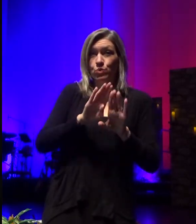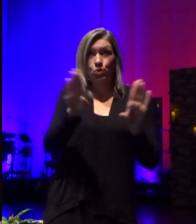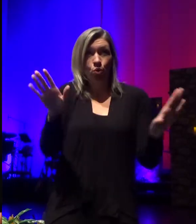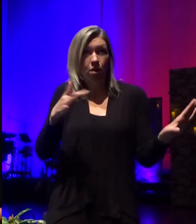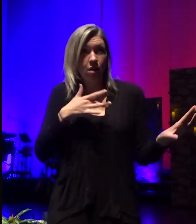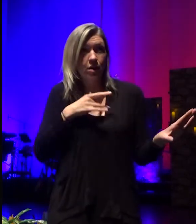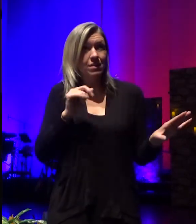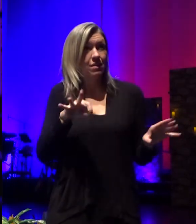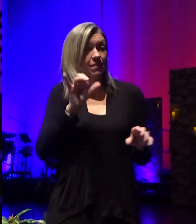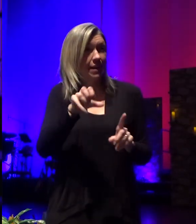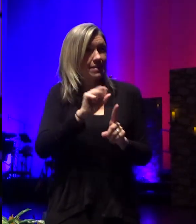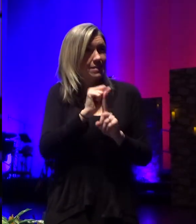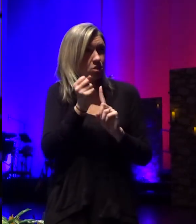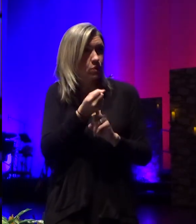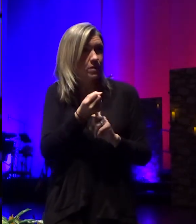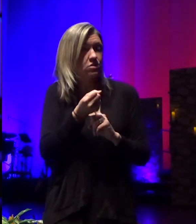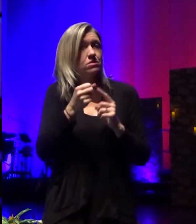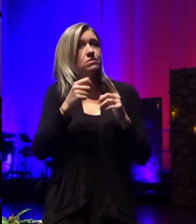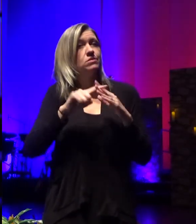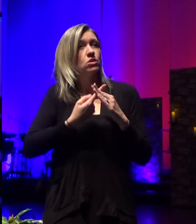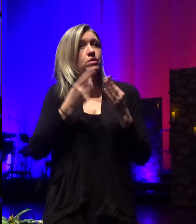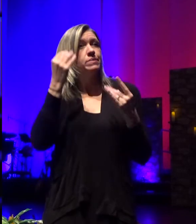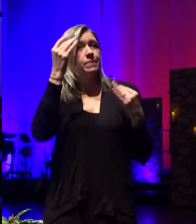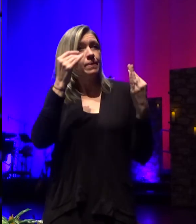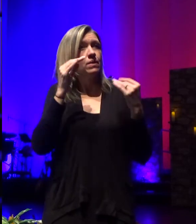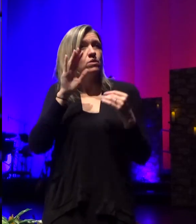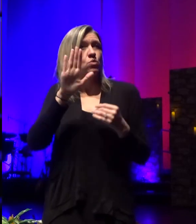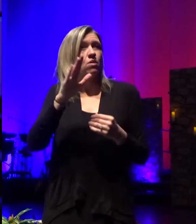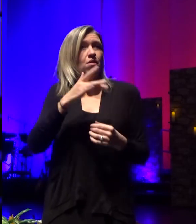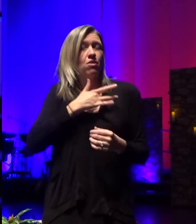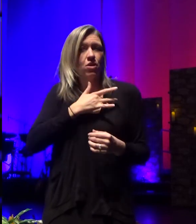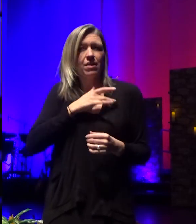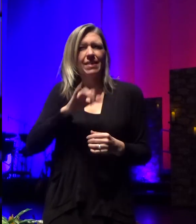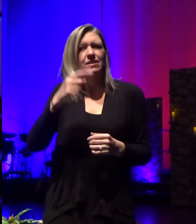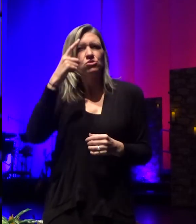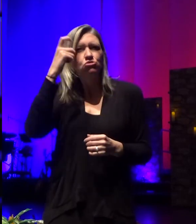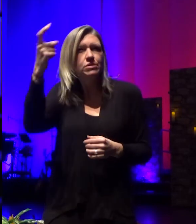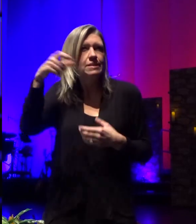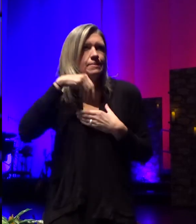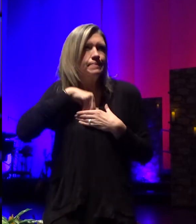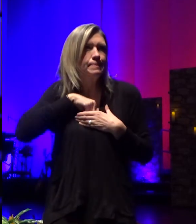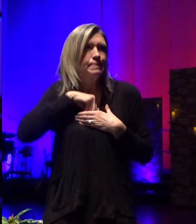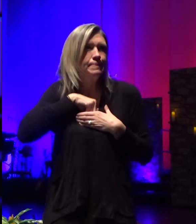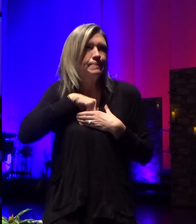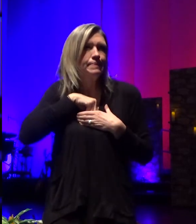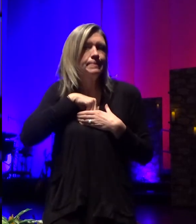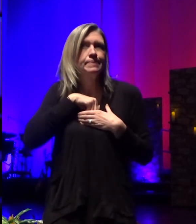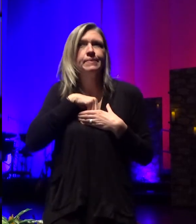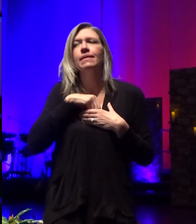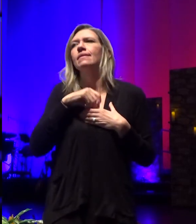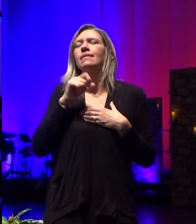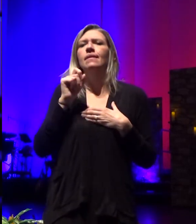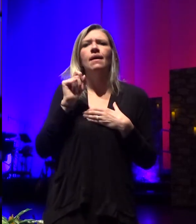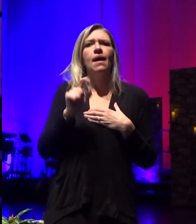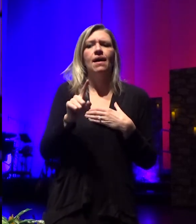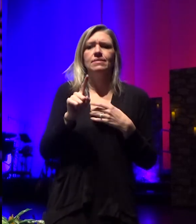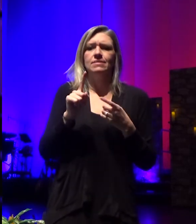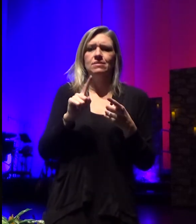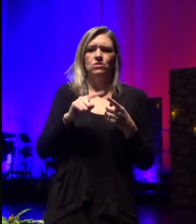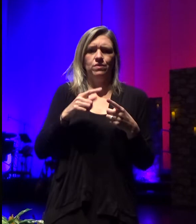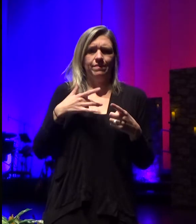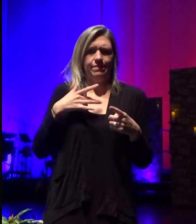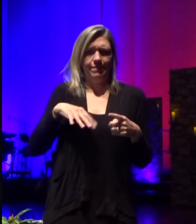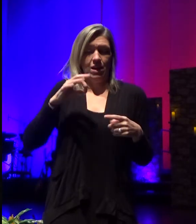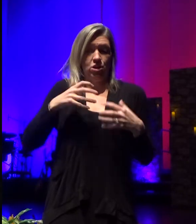situation, start working with that dream in your heart. And ask to be given the courage to pull the release